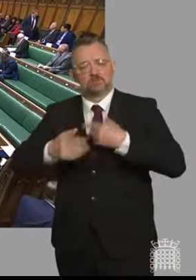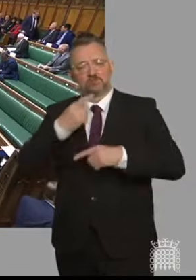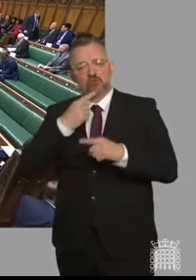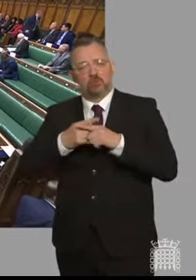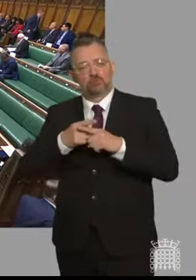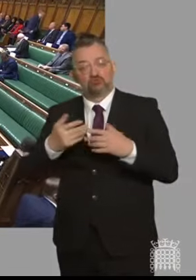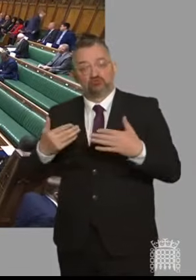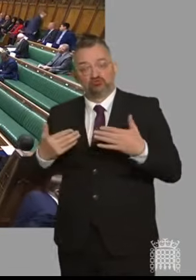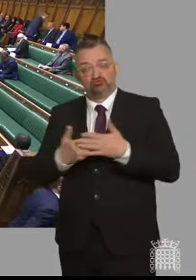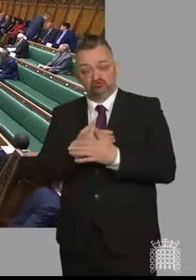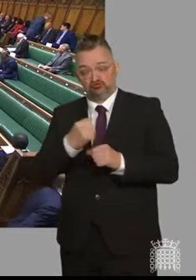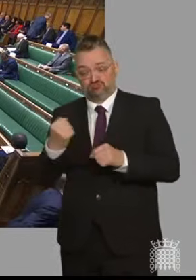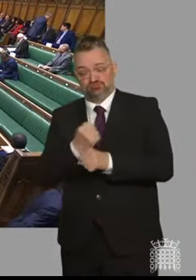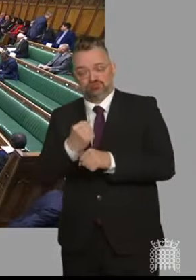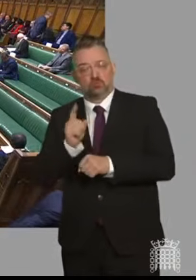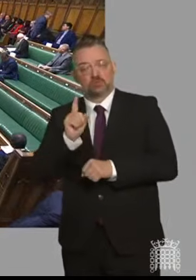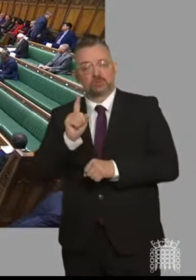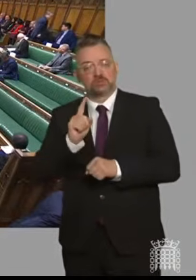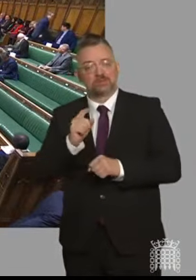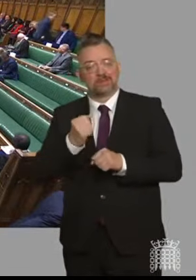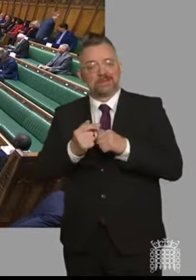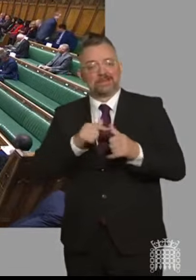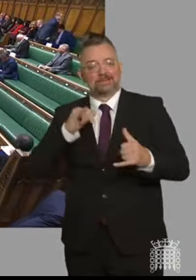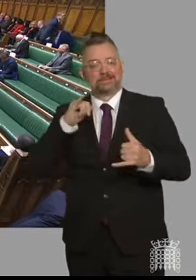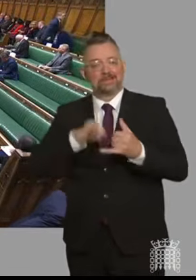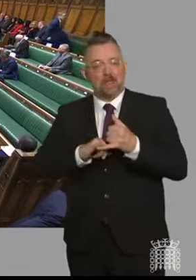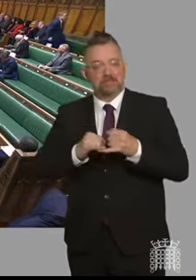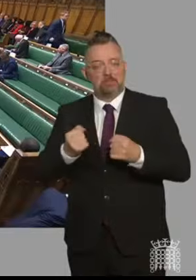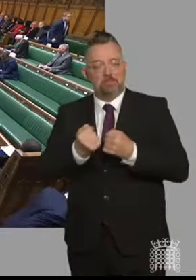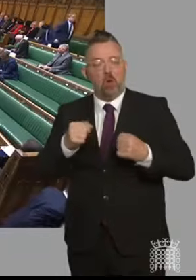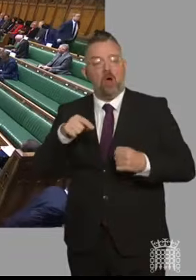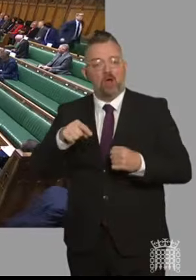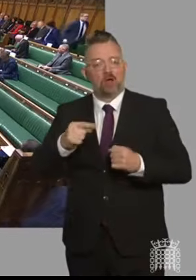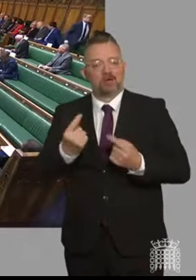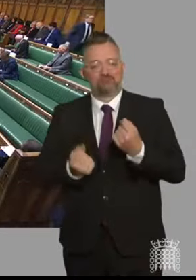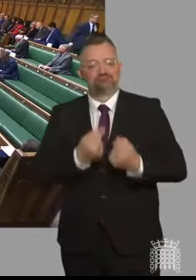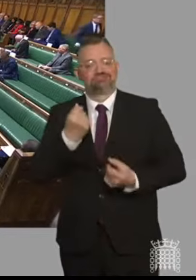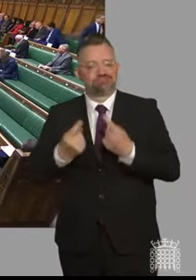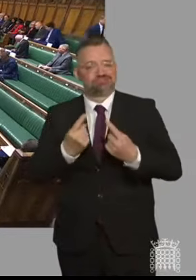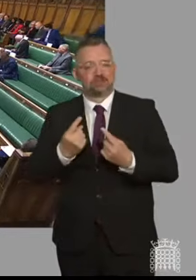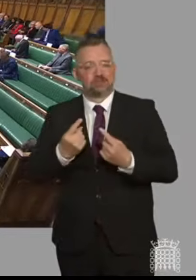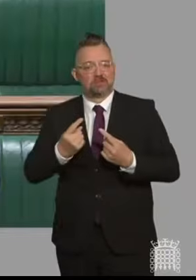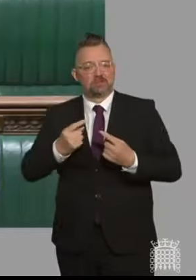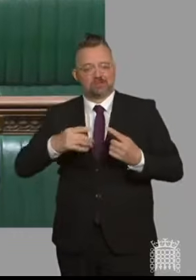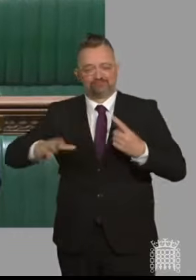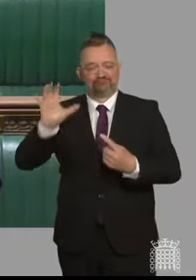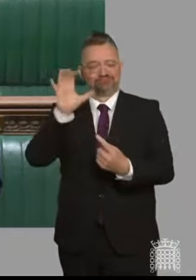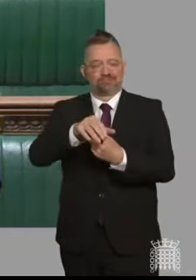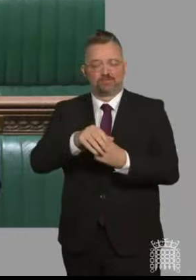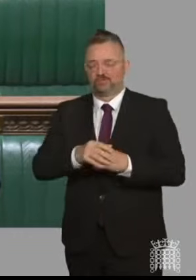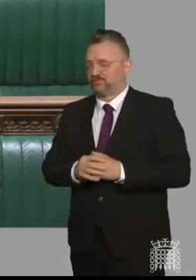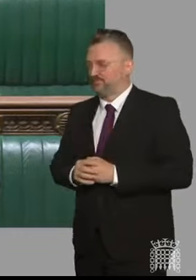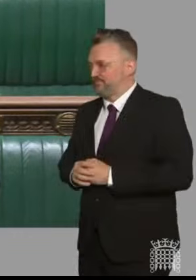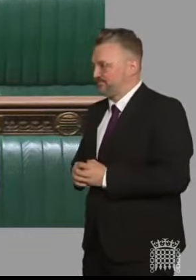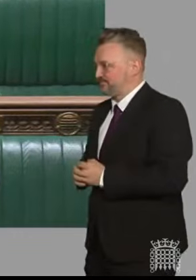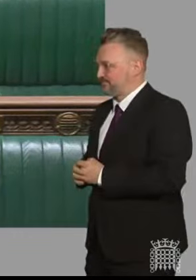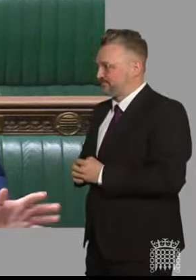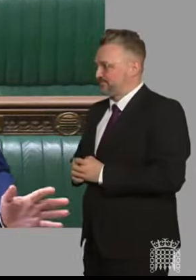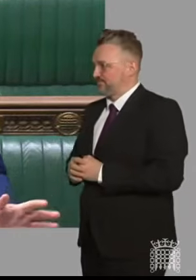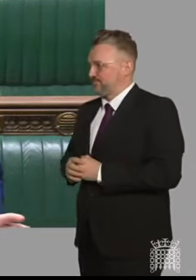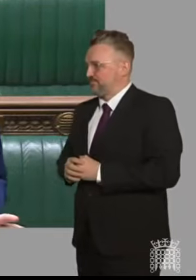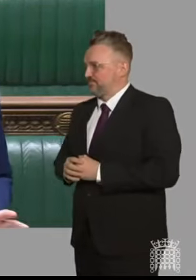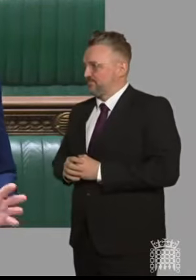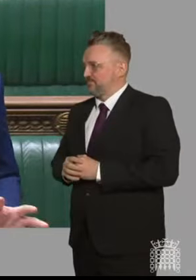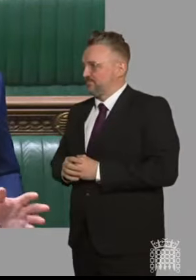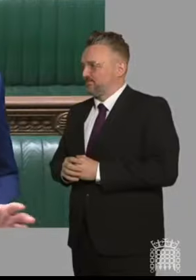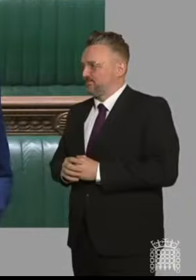you, Mr. Speaker. The second review of electricity market arrangements consultation was launched yesterday, and it sets